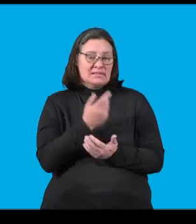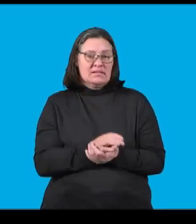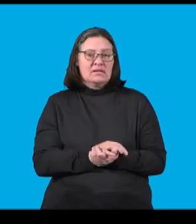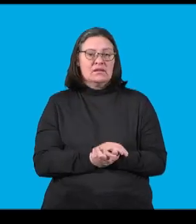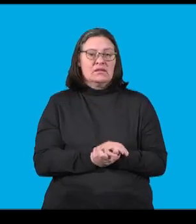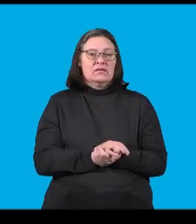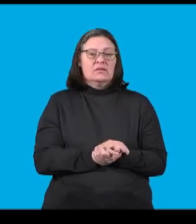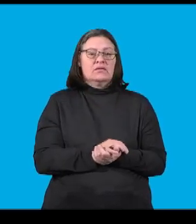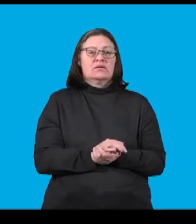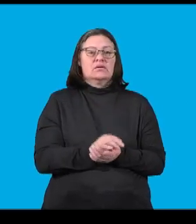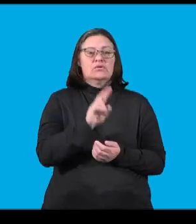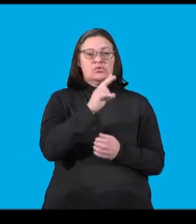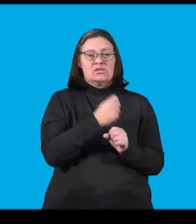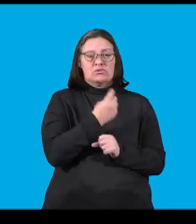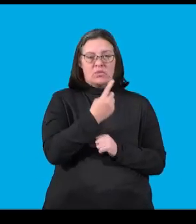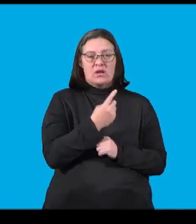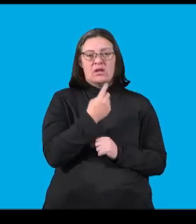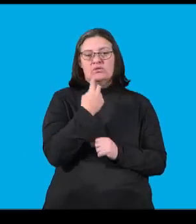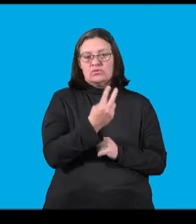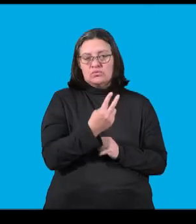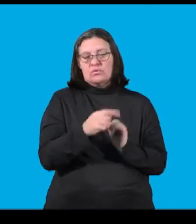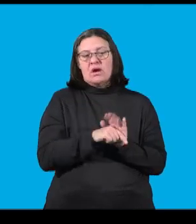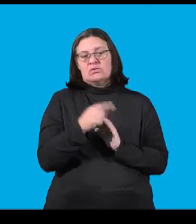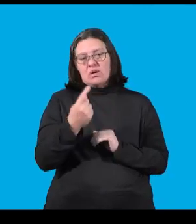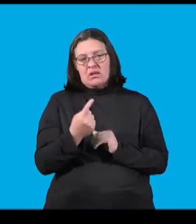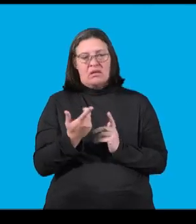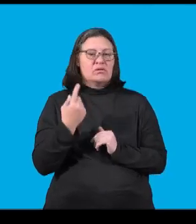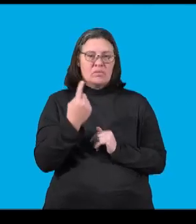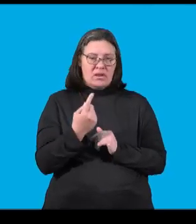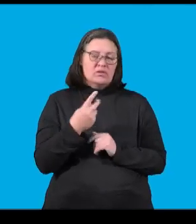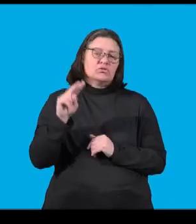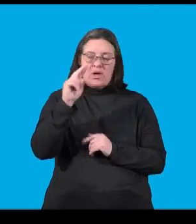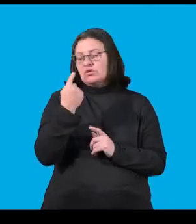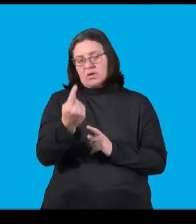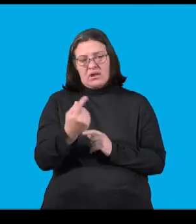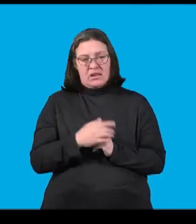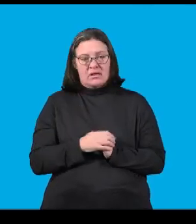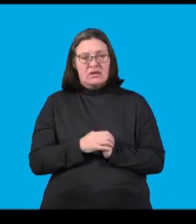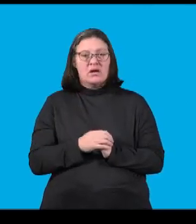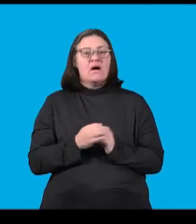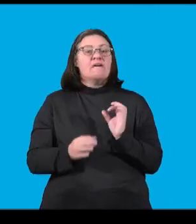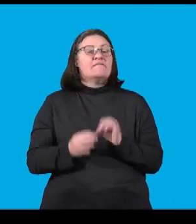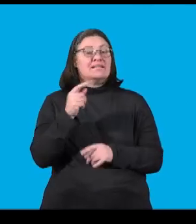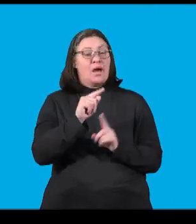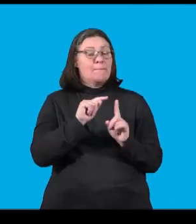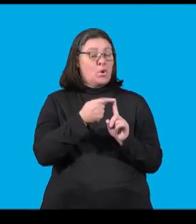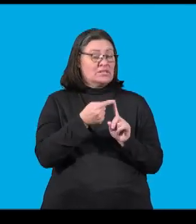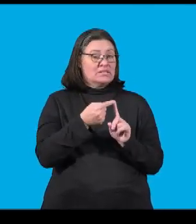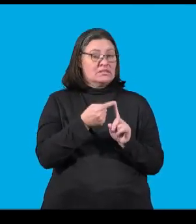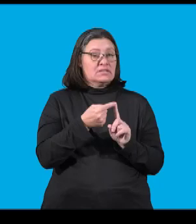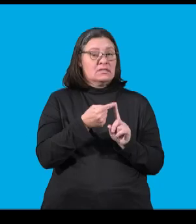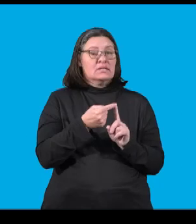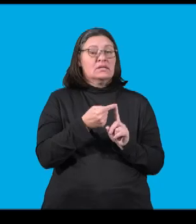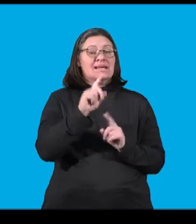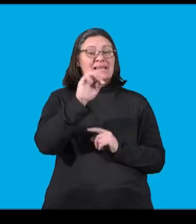way. All right. 2 times 1 is 2. 2 minus 1 is 1. 1 squared is 1. So therefore, what have I found? I found that this point